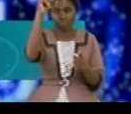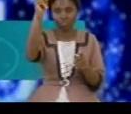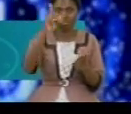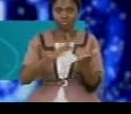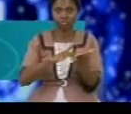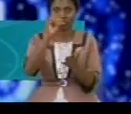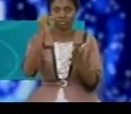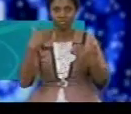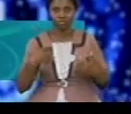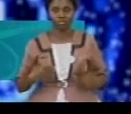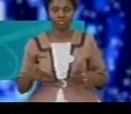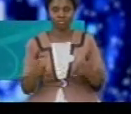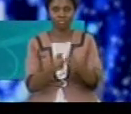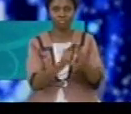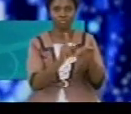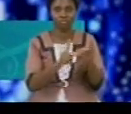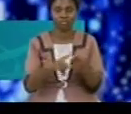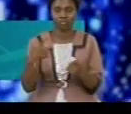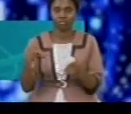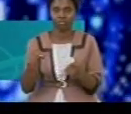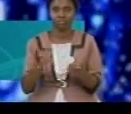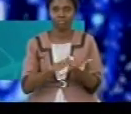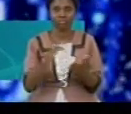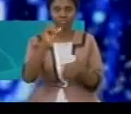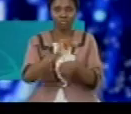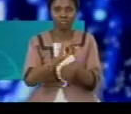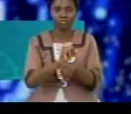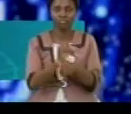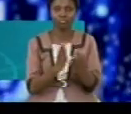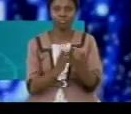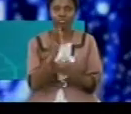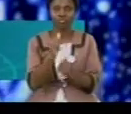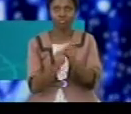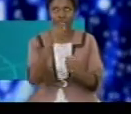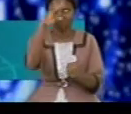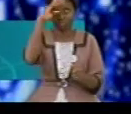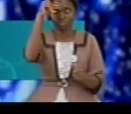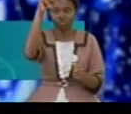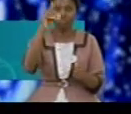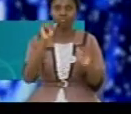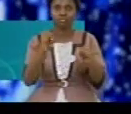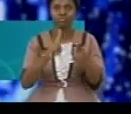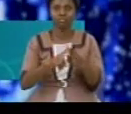whereby he is able even to subdue all things unto himself.